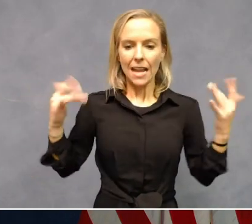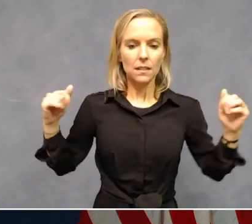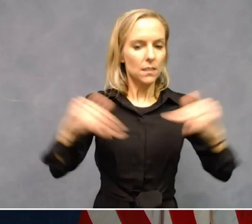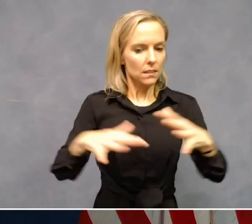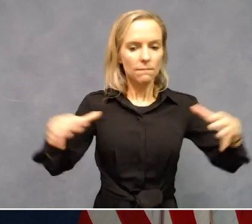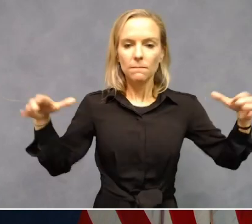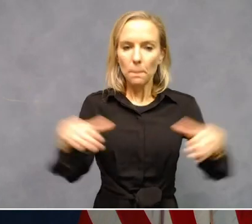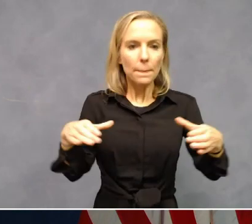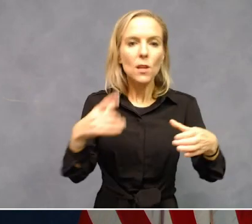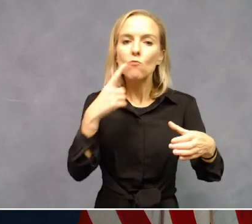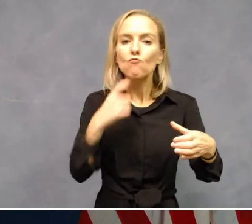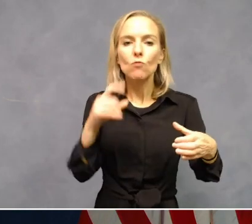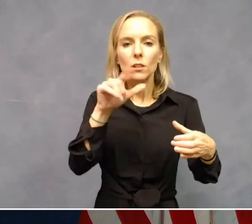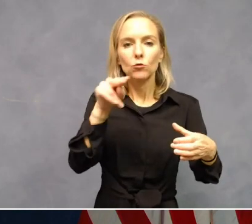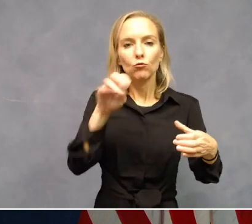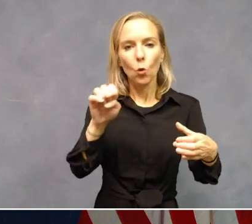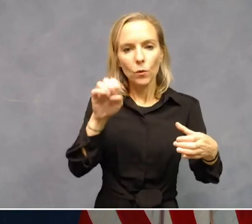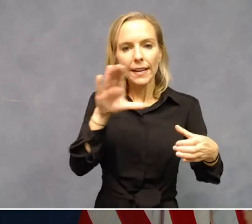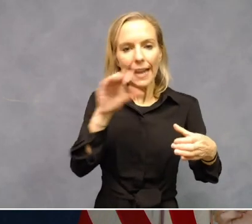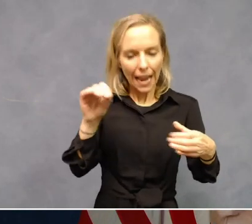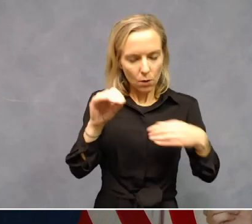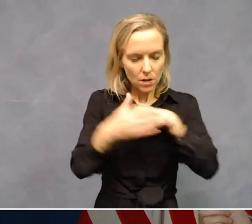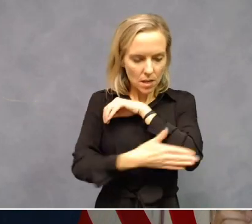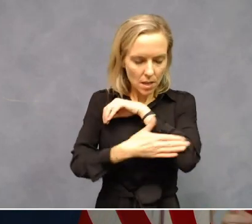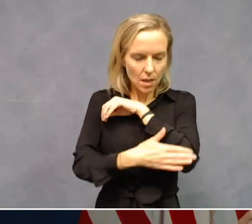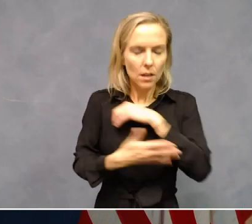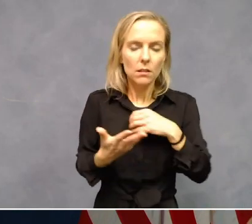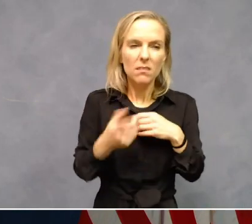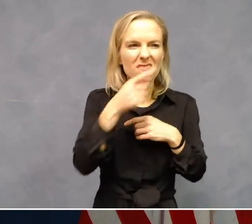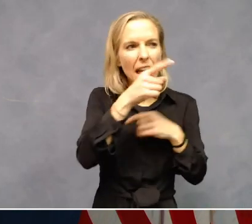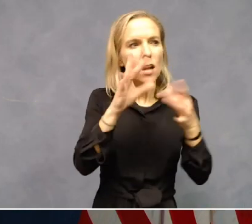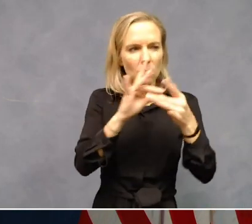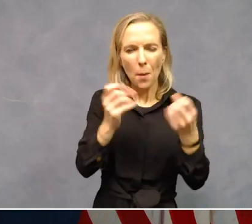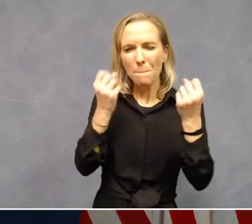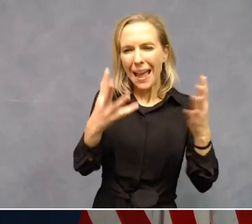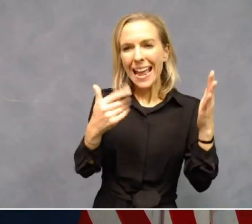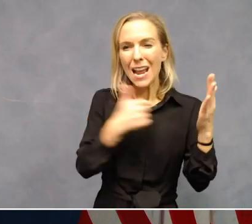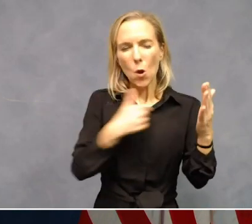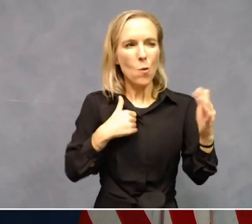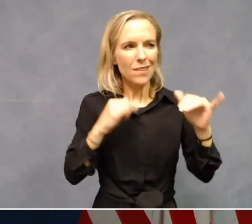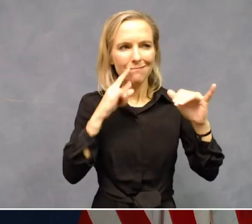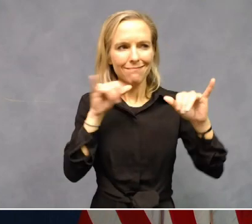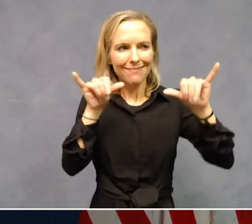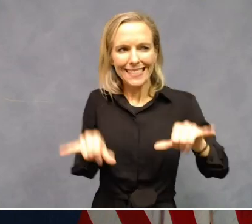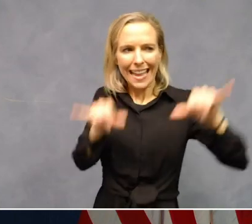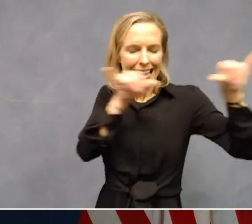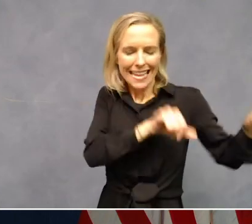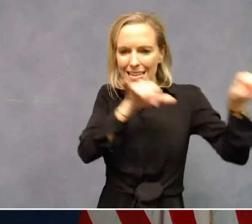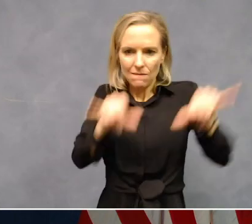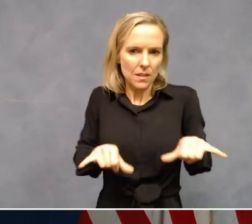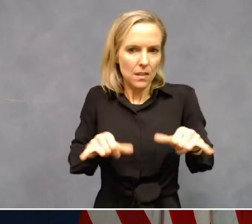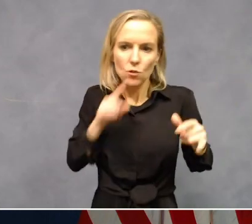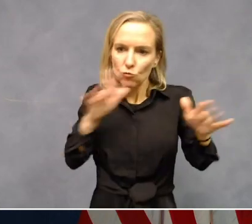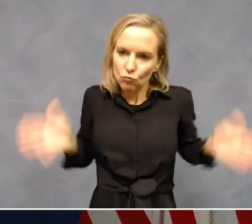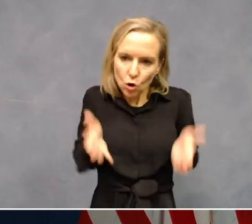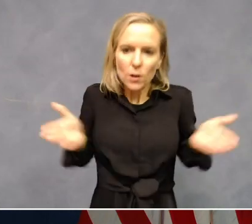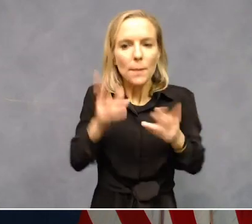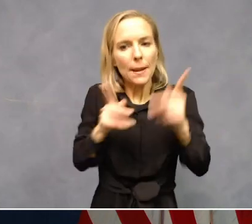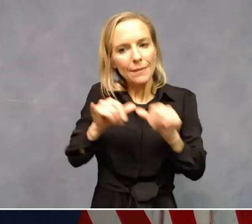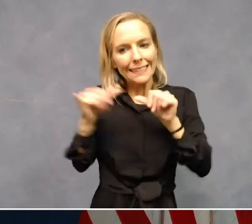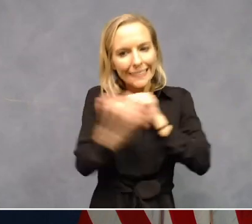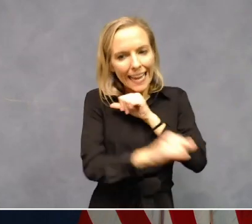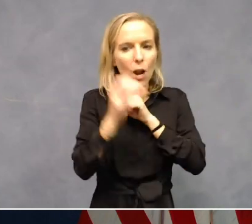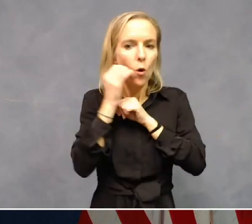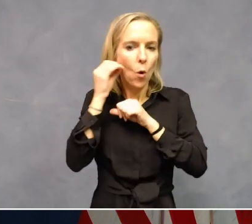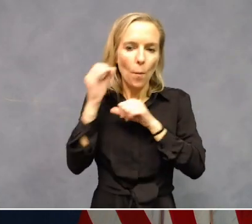red zone counties. They talked about a number of the other things that we are doing, encouraging people to stay home as much as